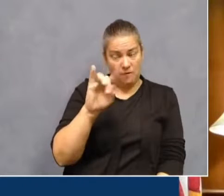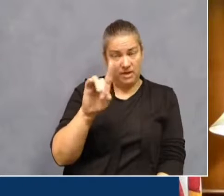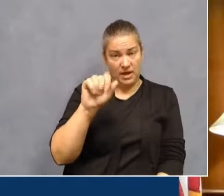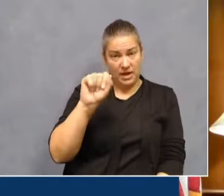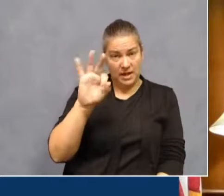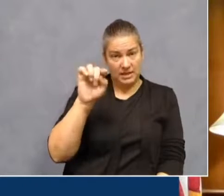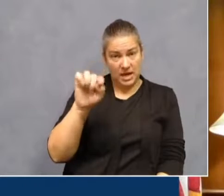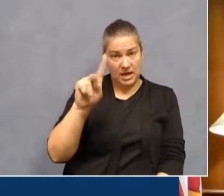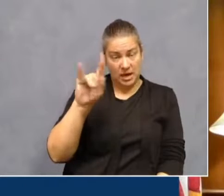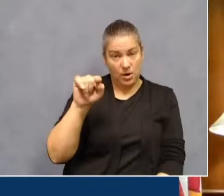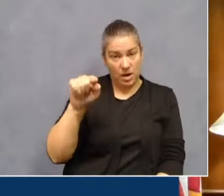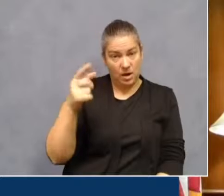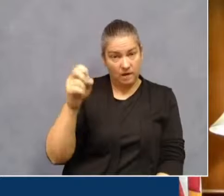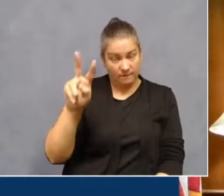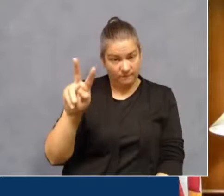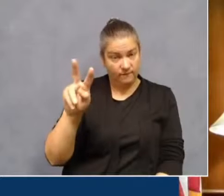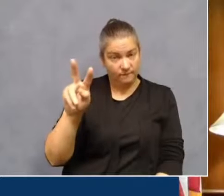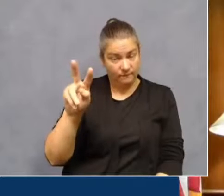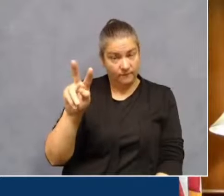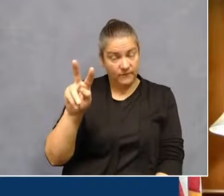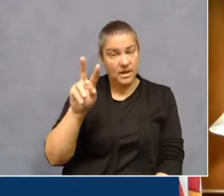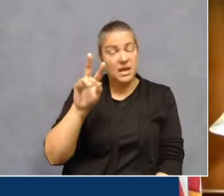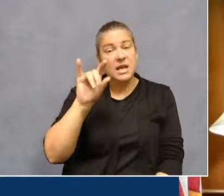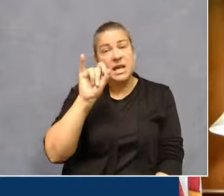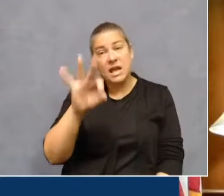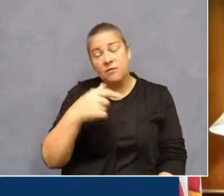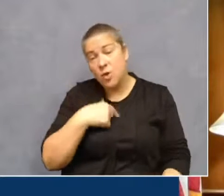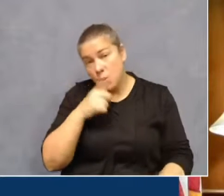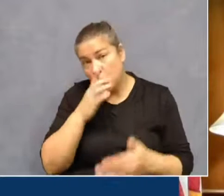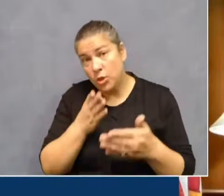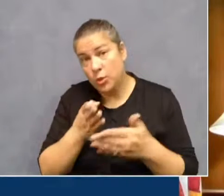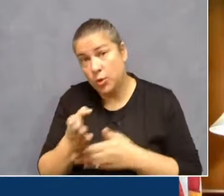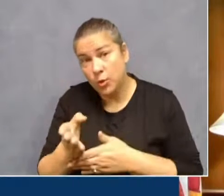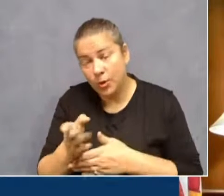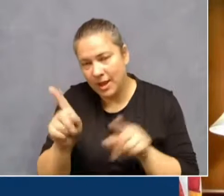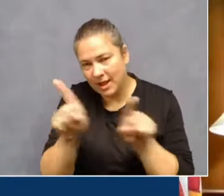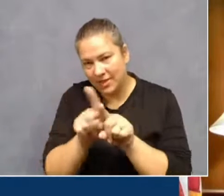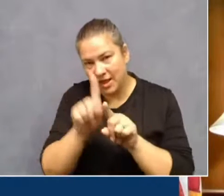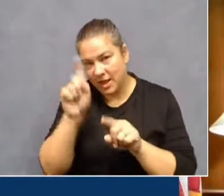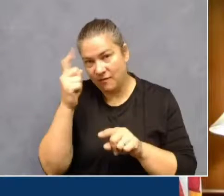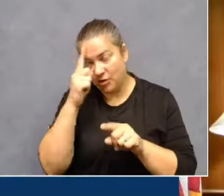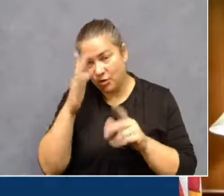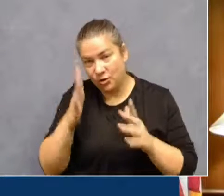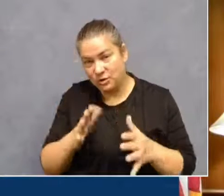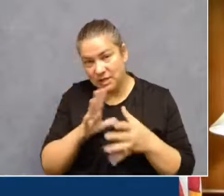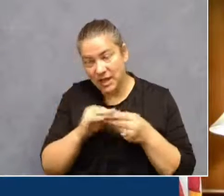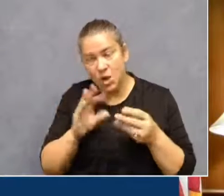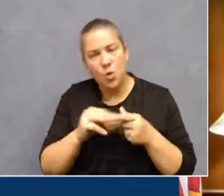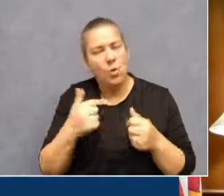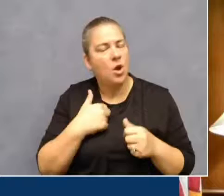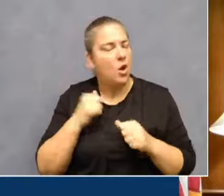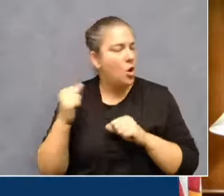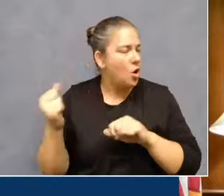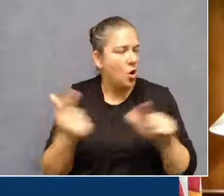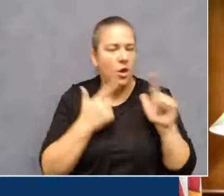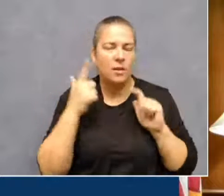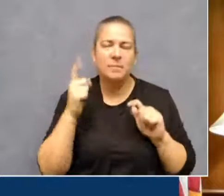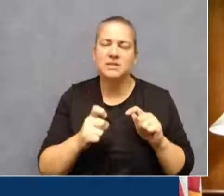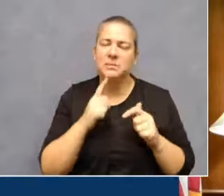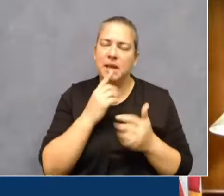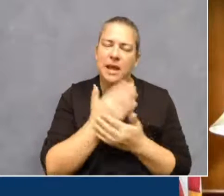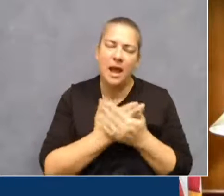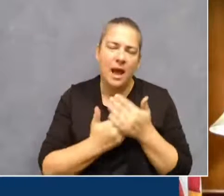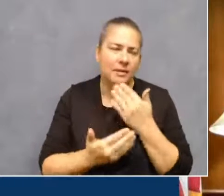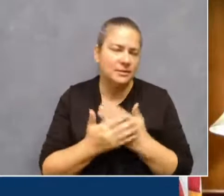kycovid19.ky.gov. If we're going to get through this, as the governor says every day, then we all have to be kind and accountable to